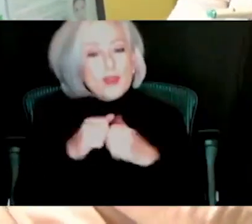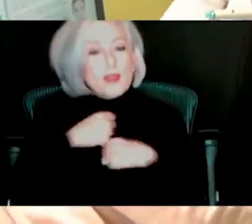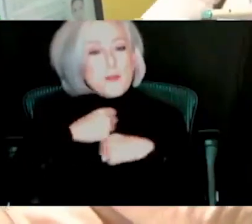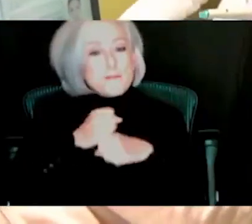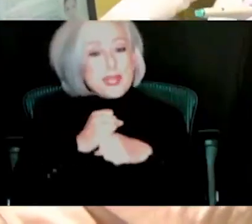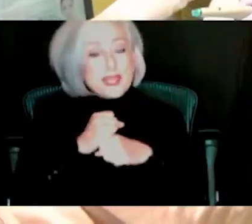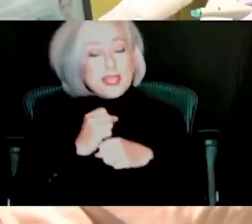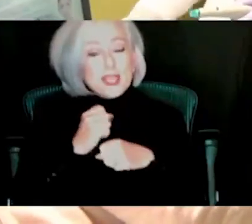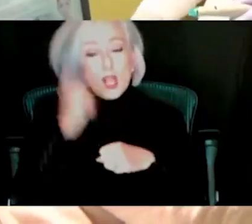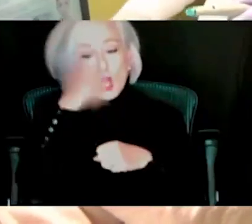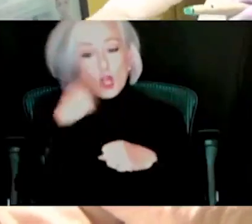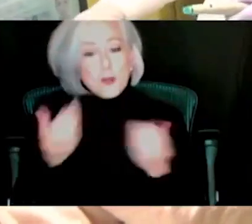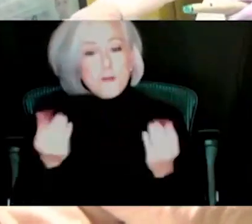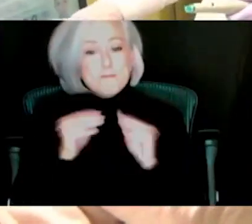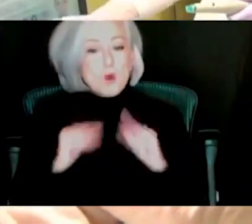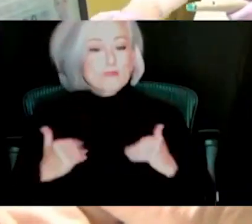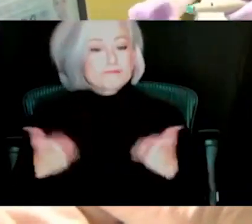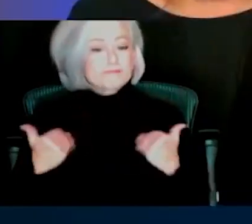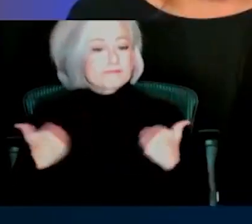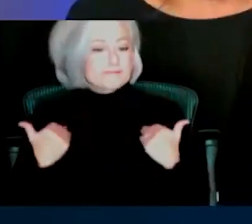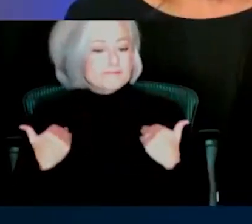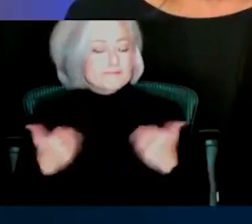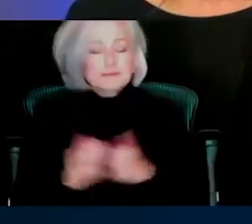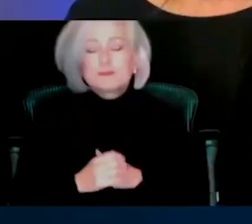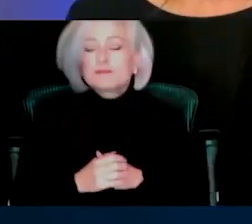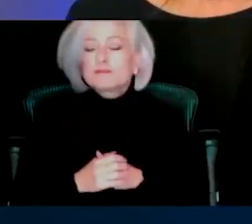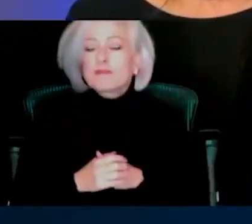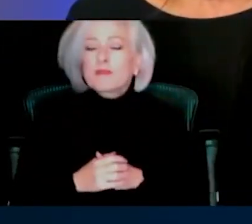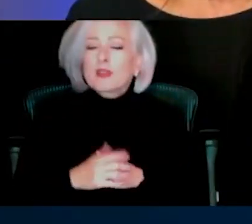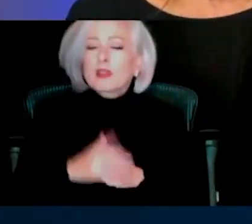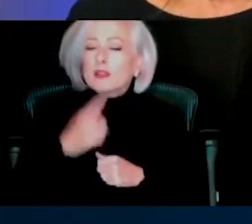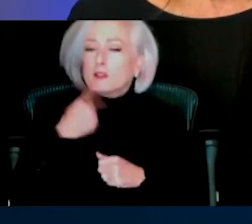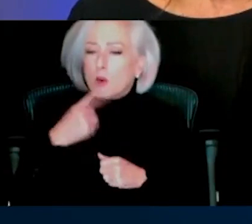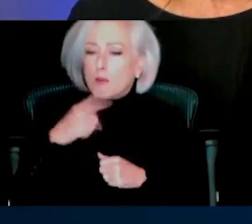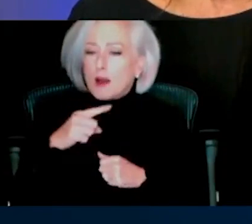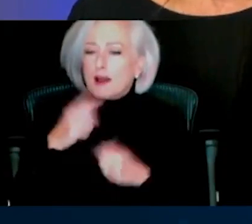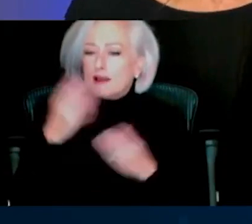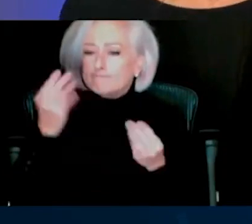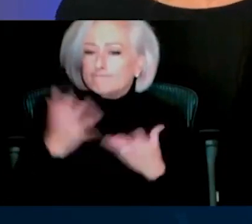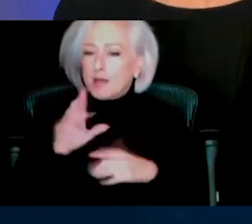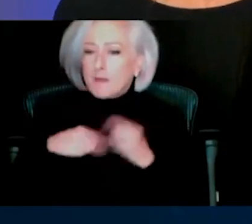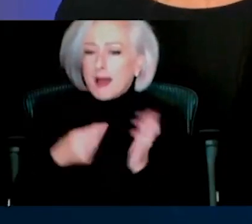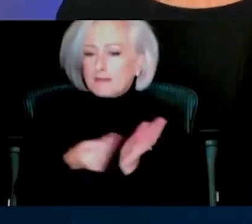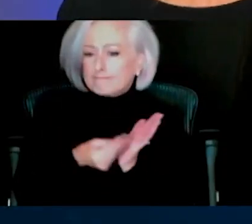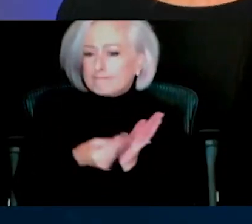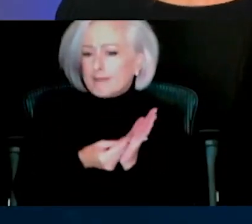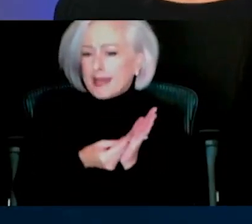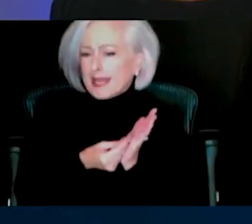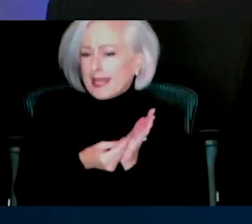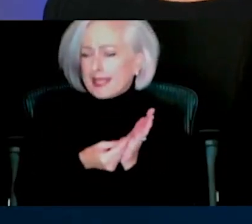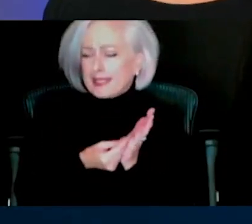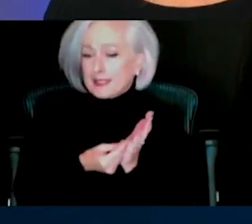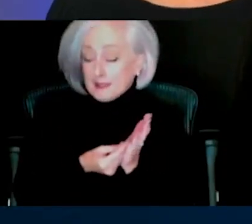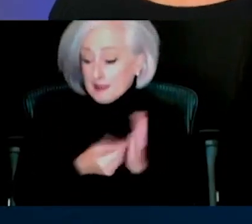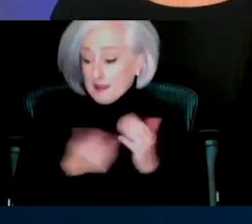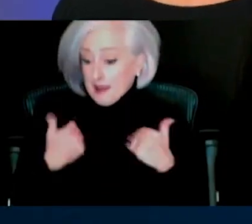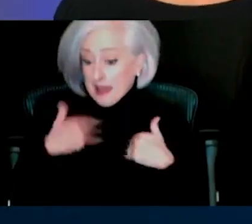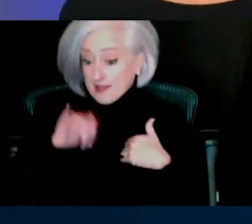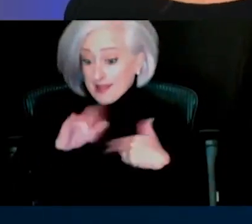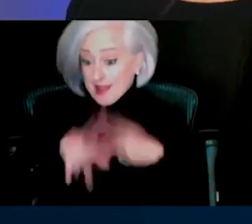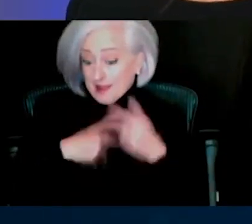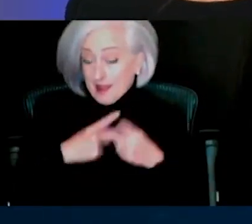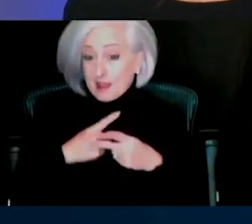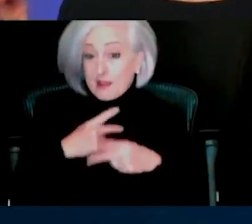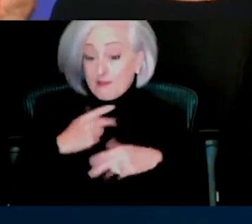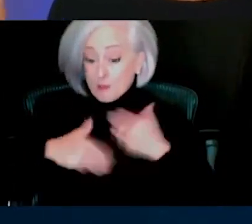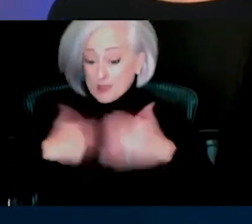youthful. So let's talk about the money behind it, because we know, having these procedures done, they're not cheap by any means.